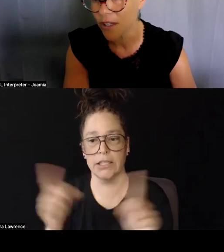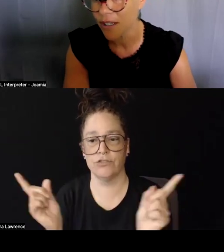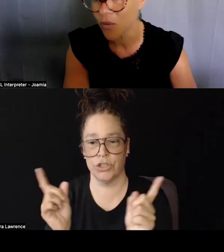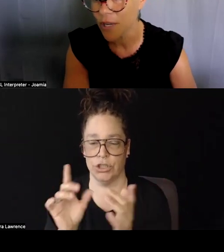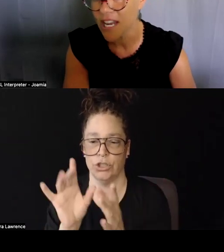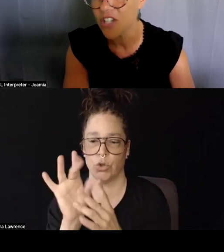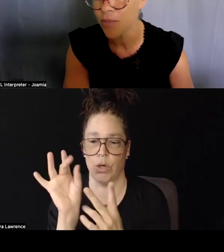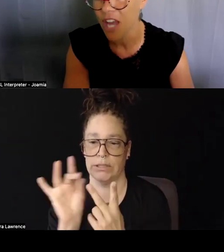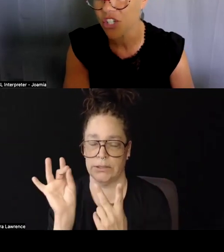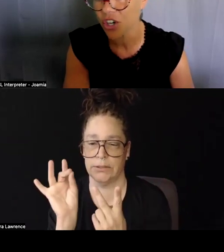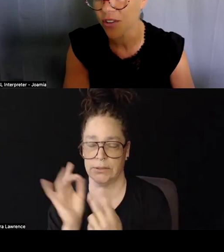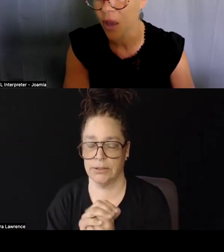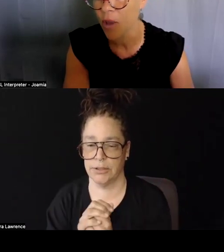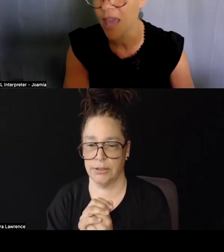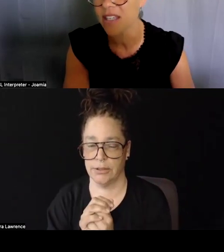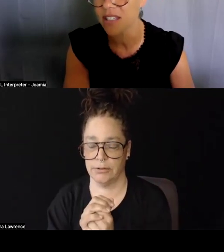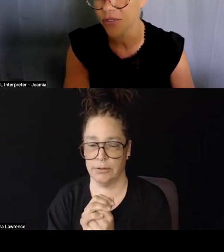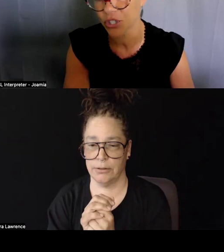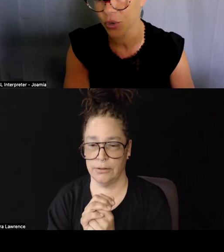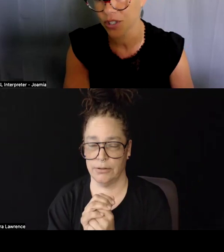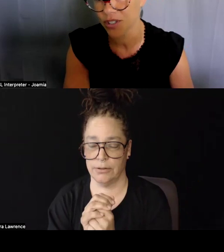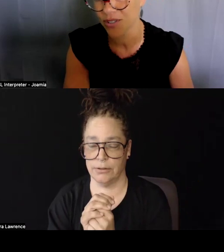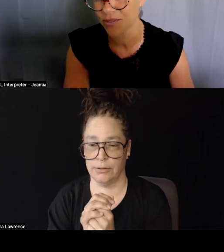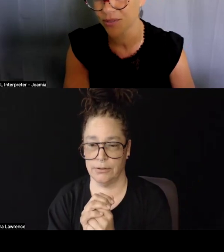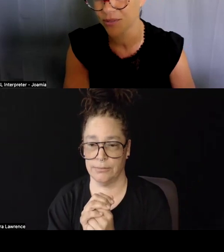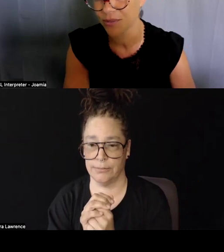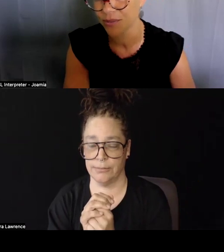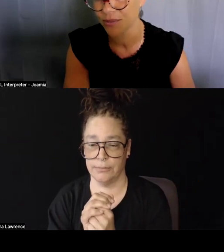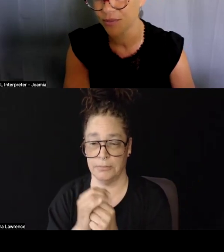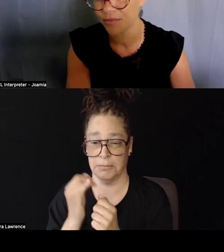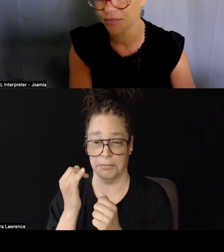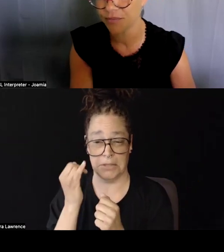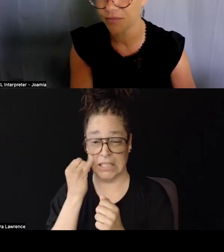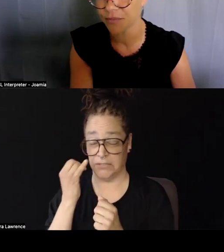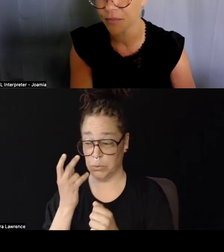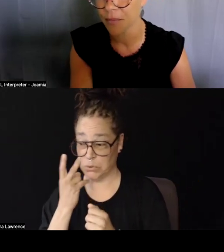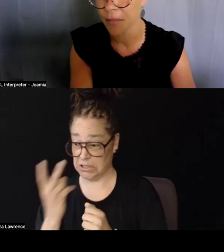So we need to make sure that we make different choices.